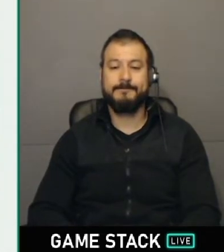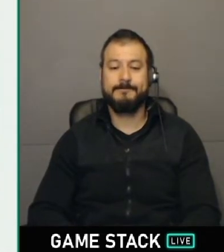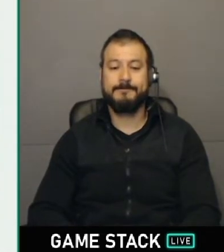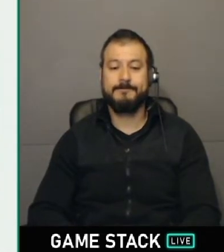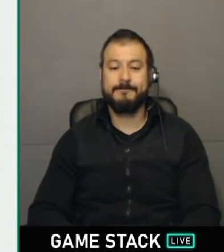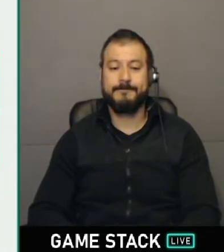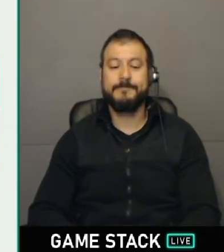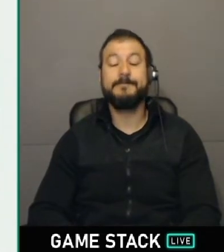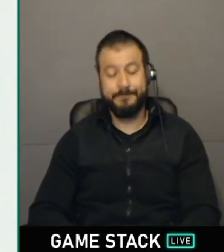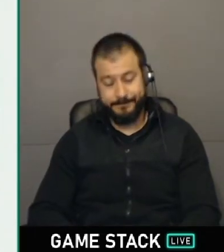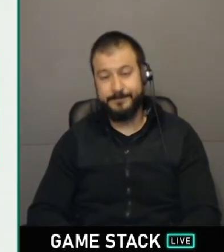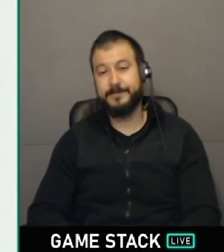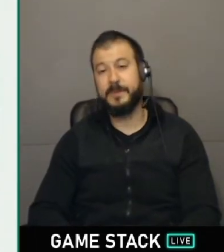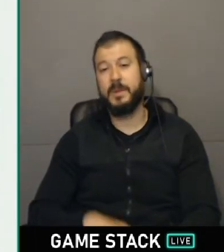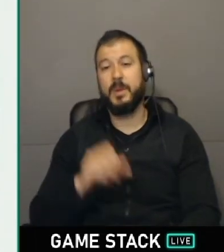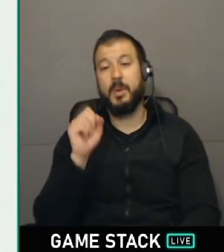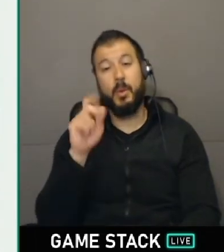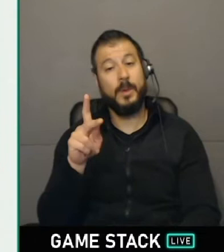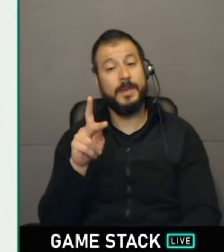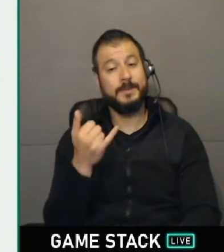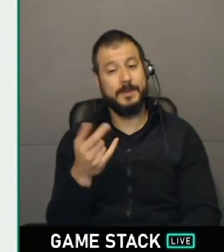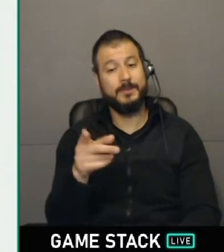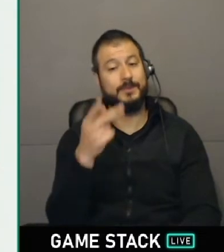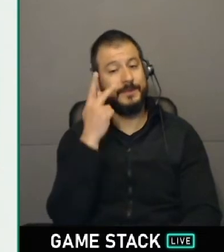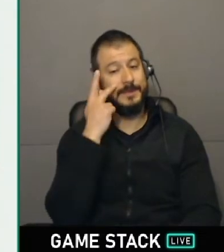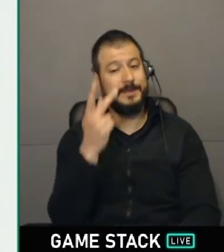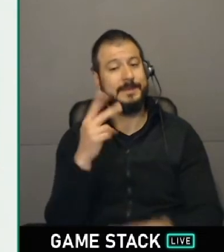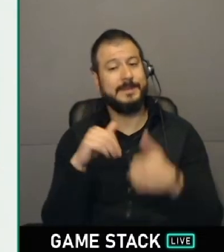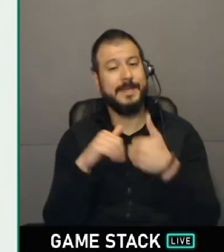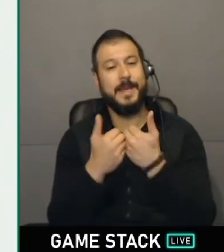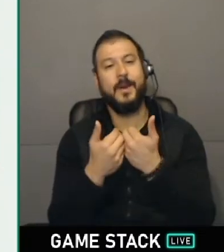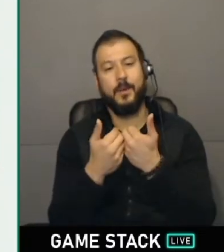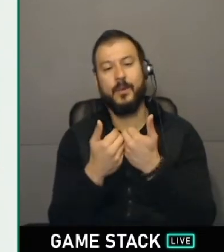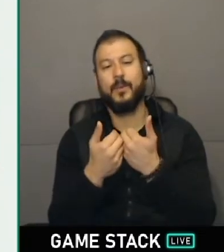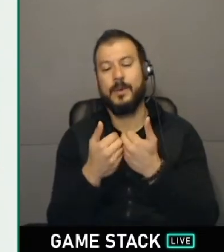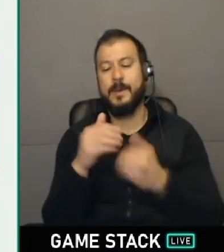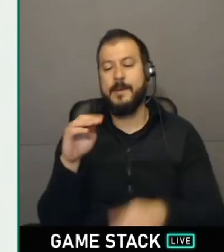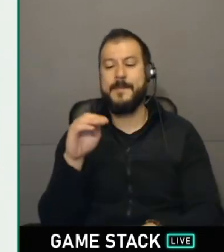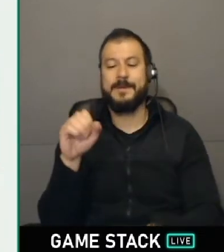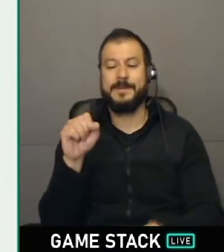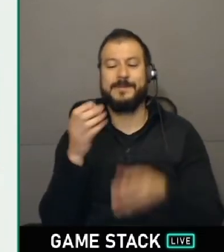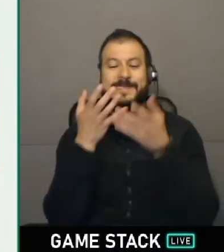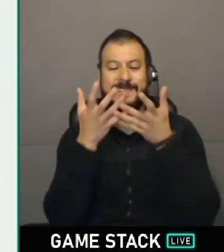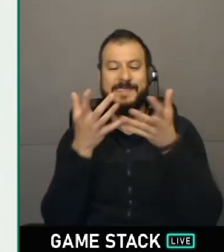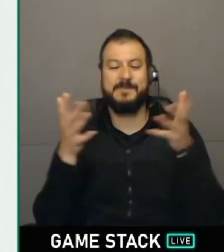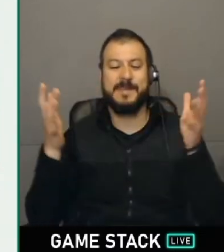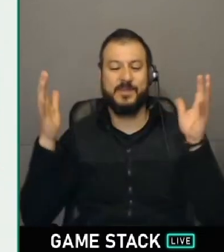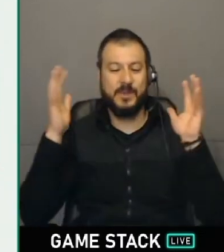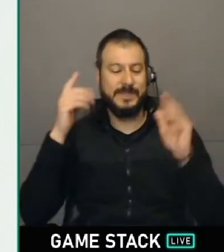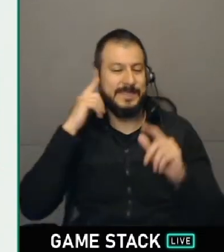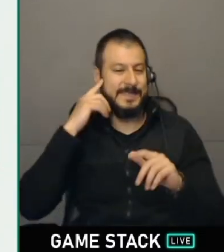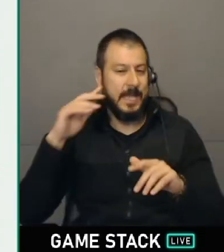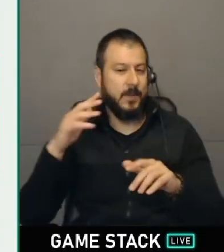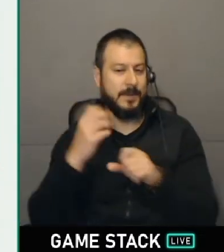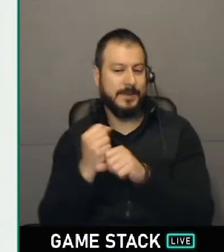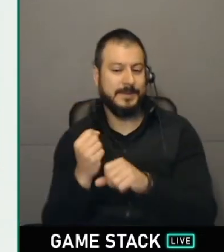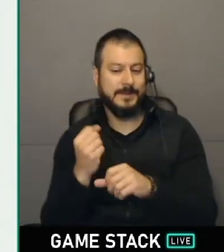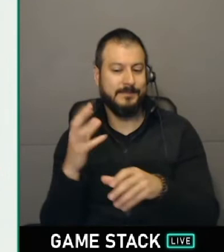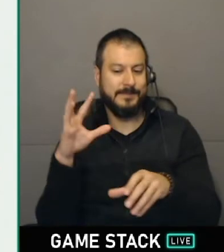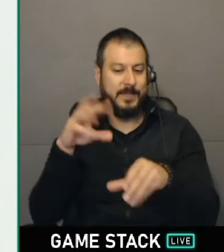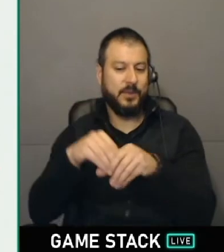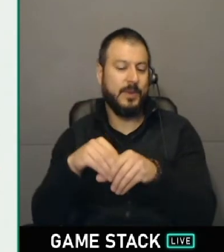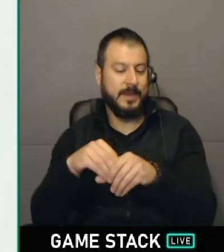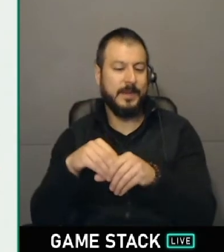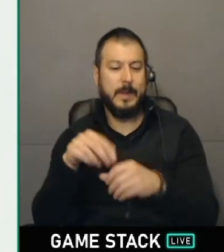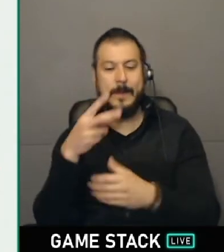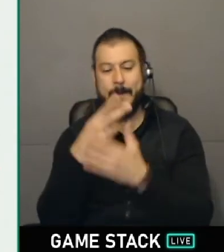Okay, so now you've seen how the Microsoft Spatial Sound platform gets integrated into both